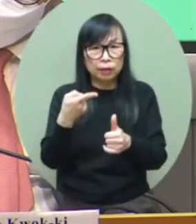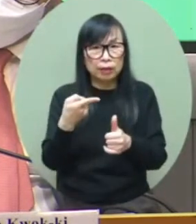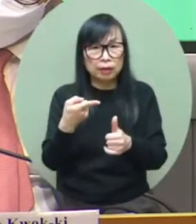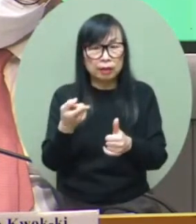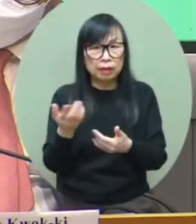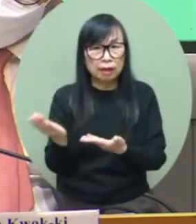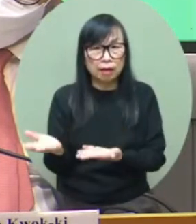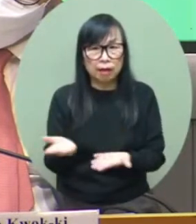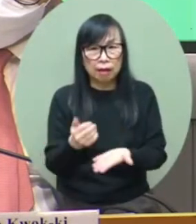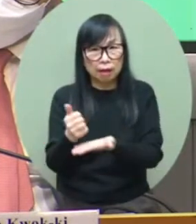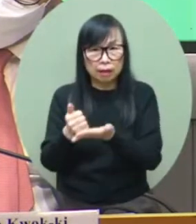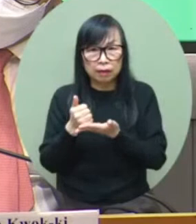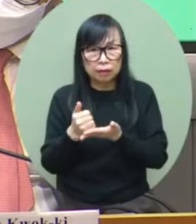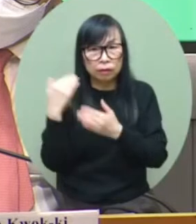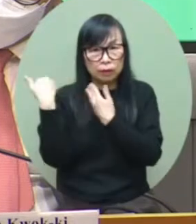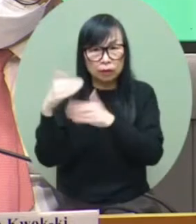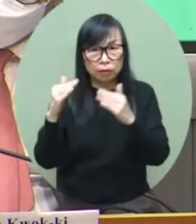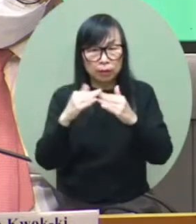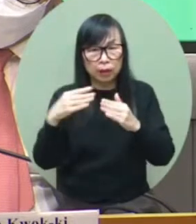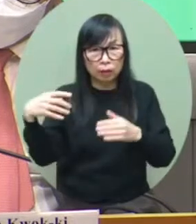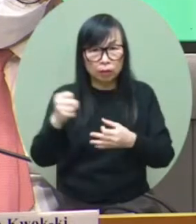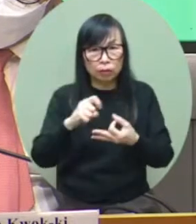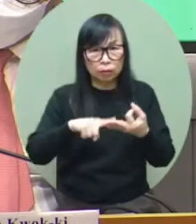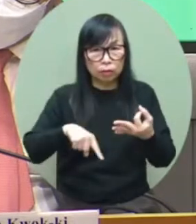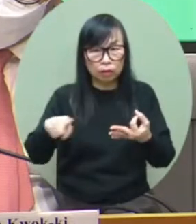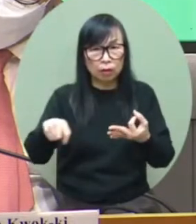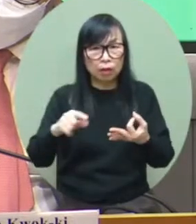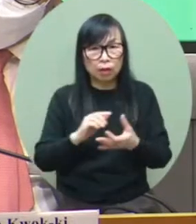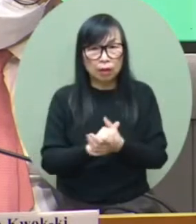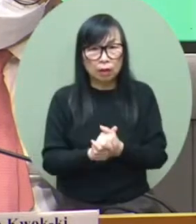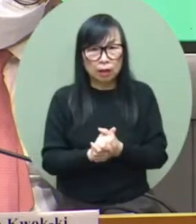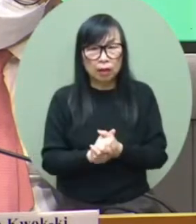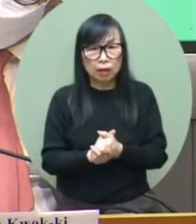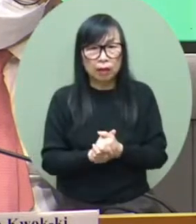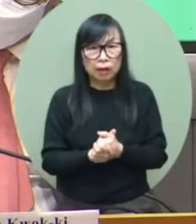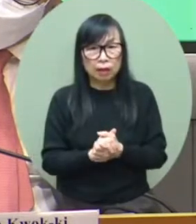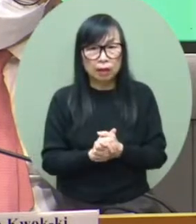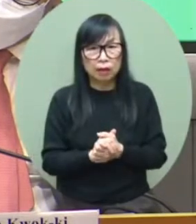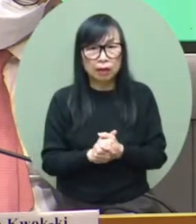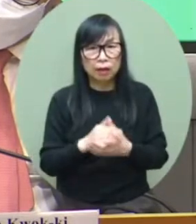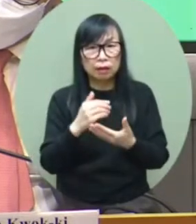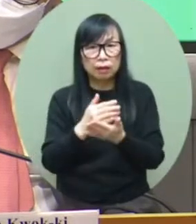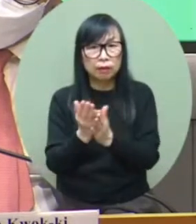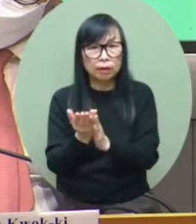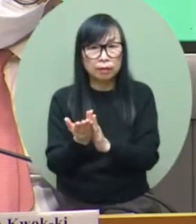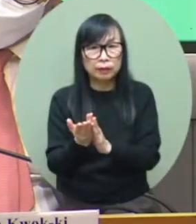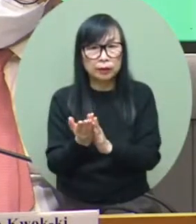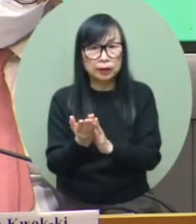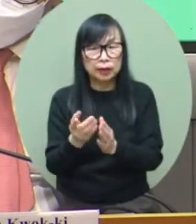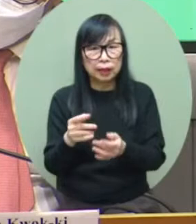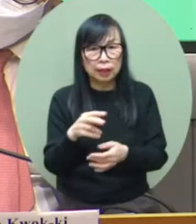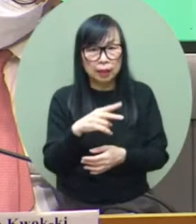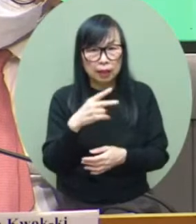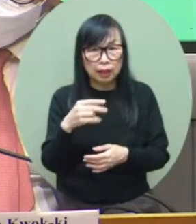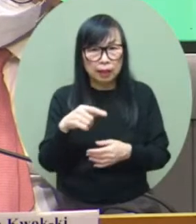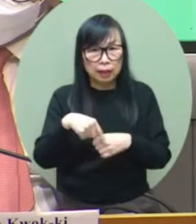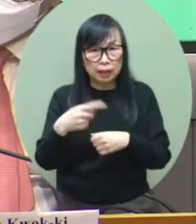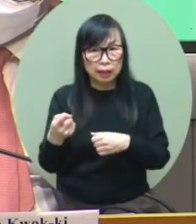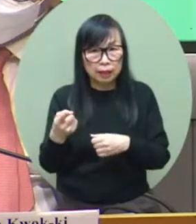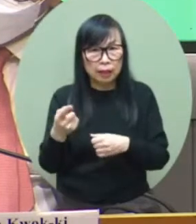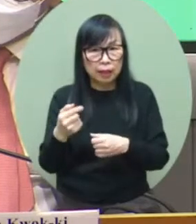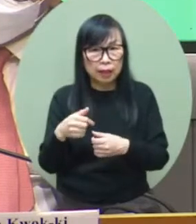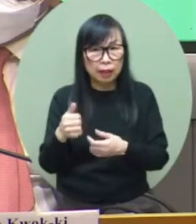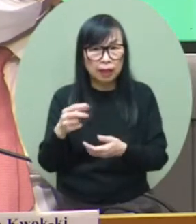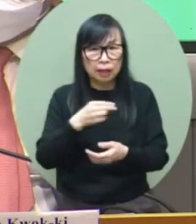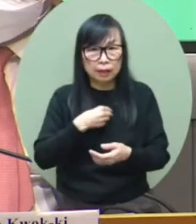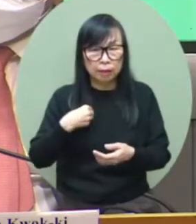objective manner first. I will invite the Secretary for Transport and Logistics, to tell you more about the operation of the